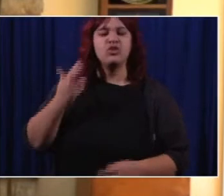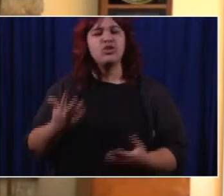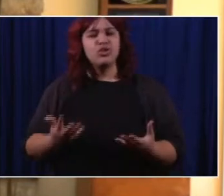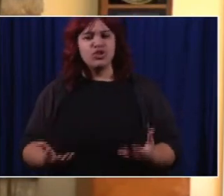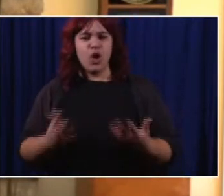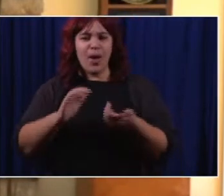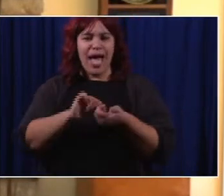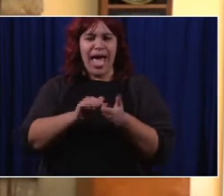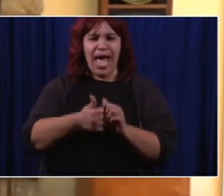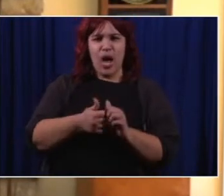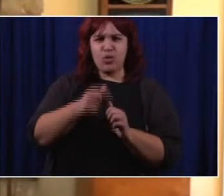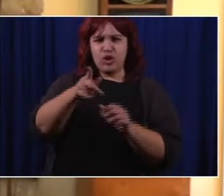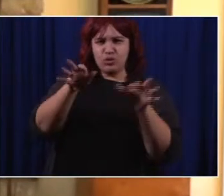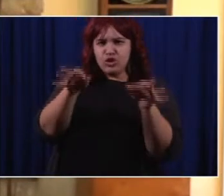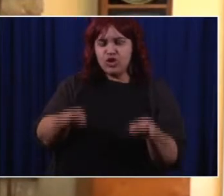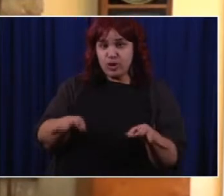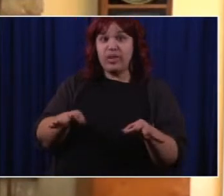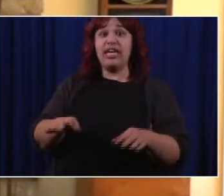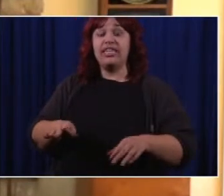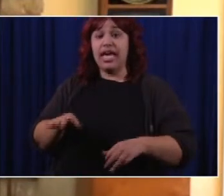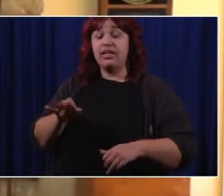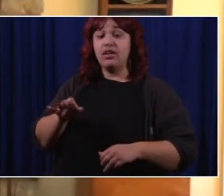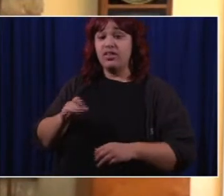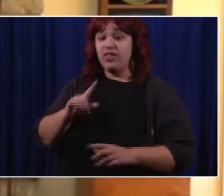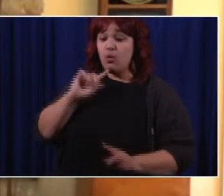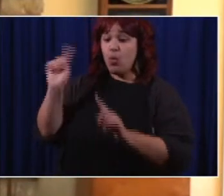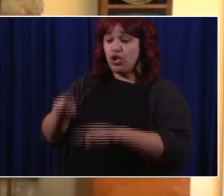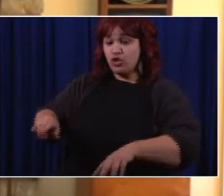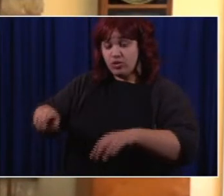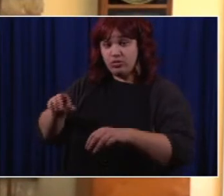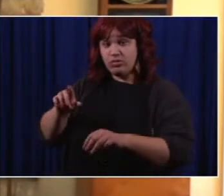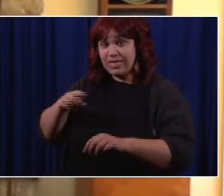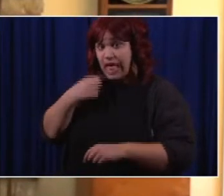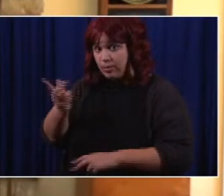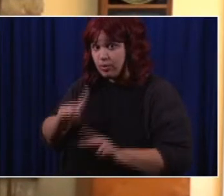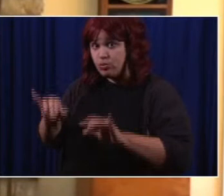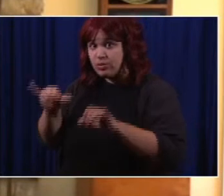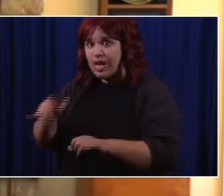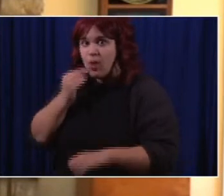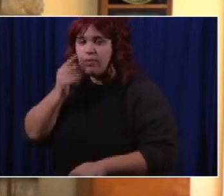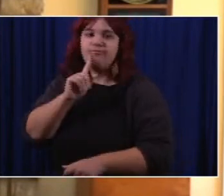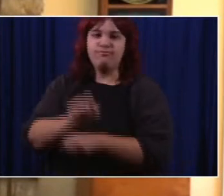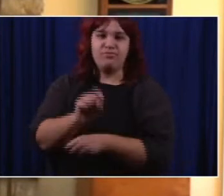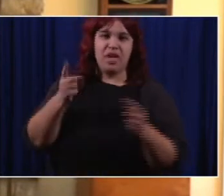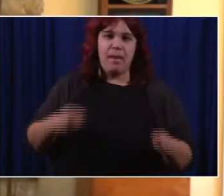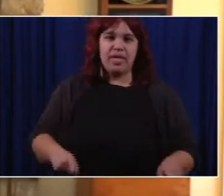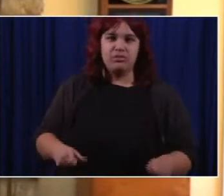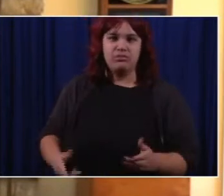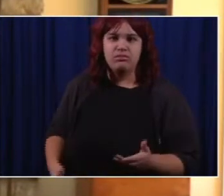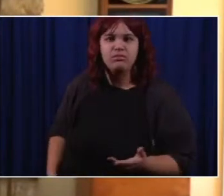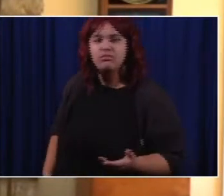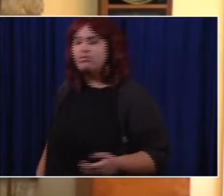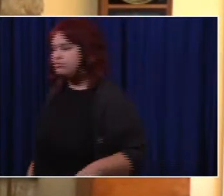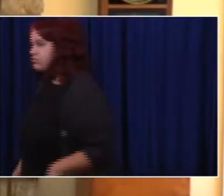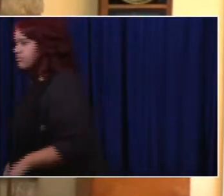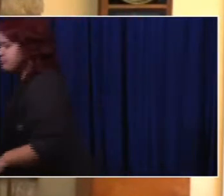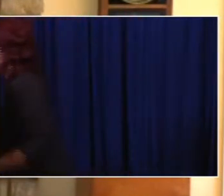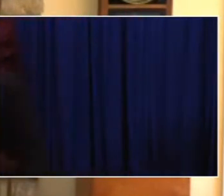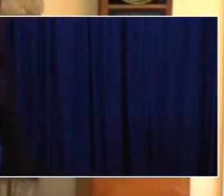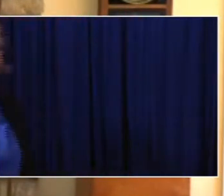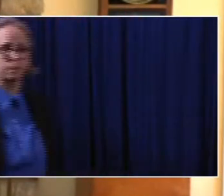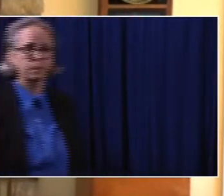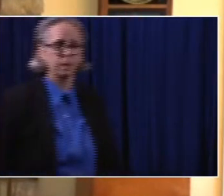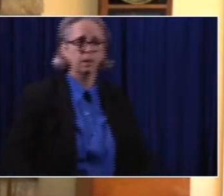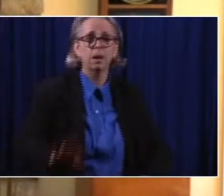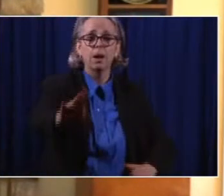Joe, quarantines are done at the local level. They're done by 113 health departments. I mean, I think our